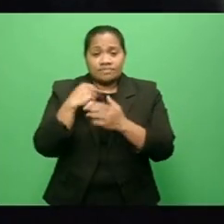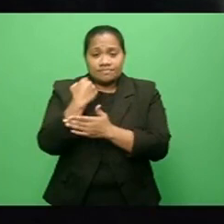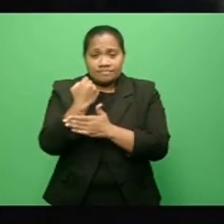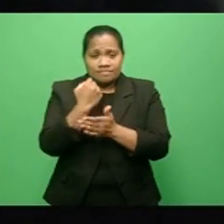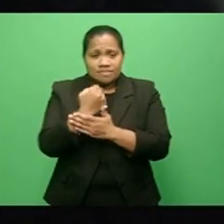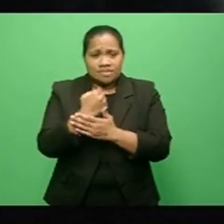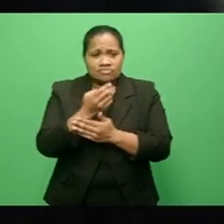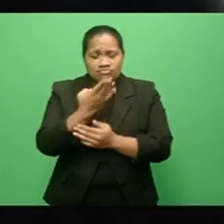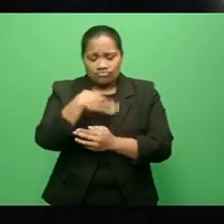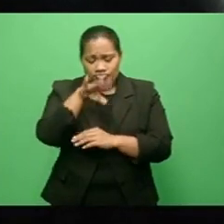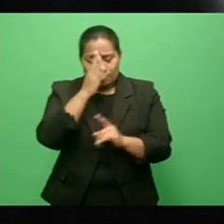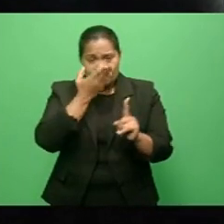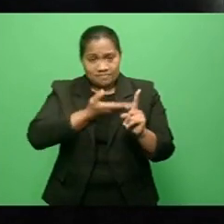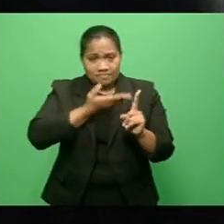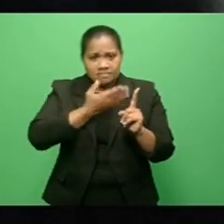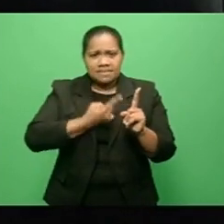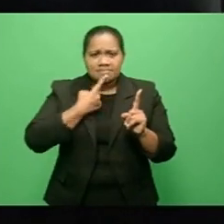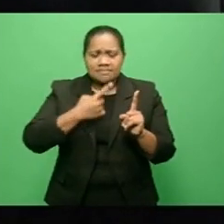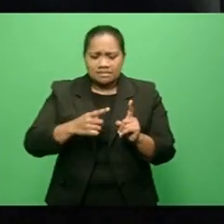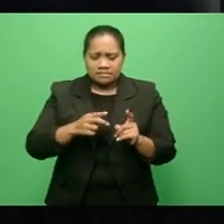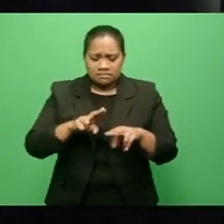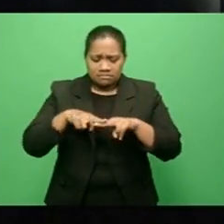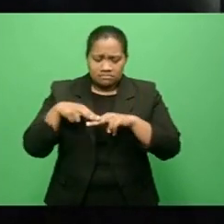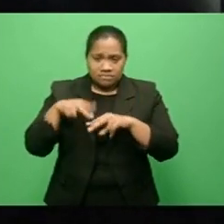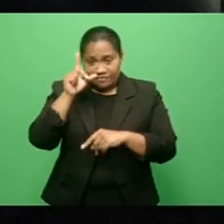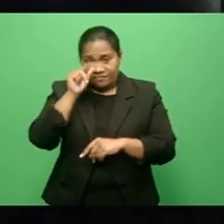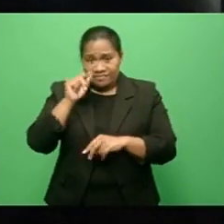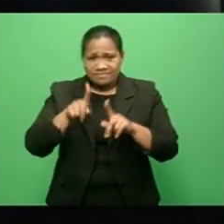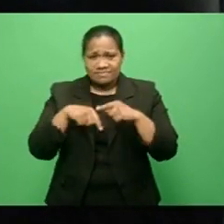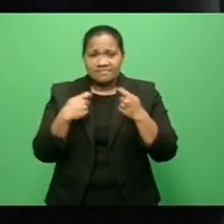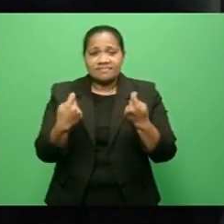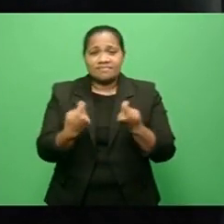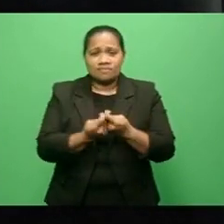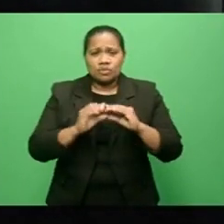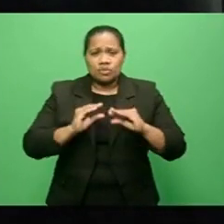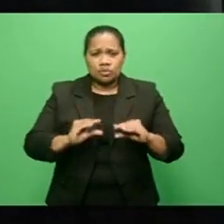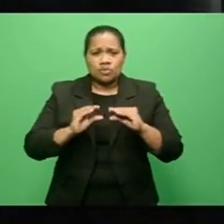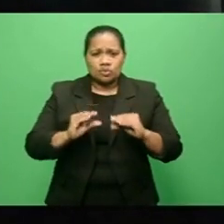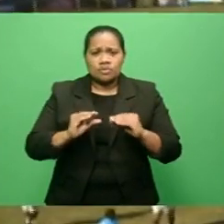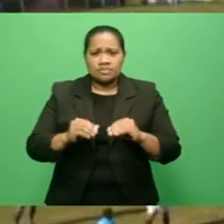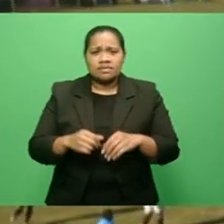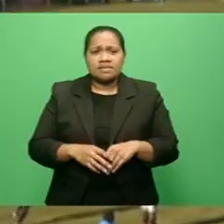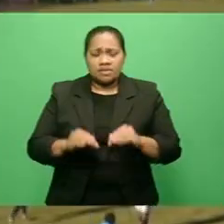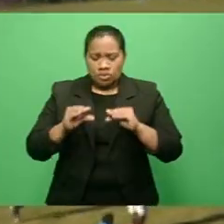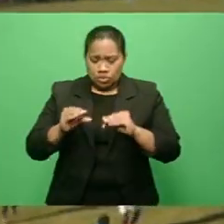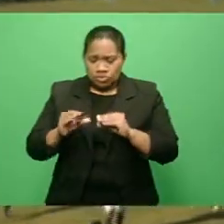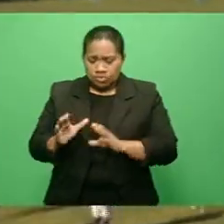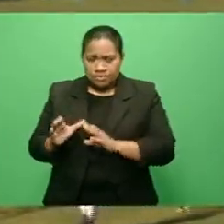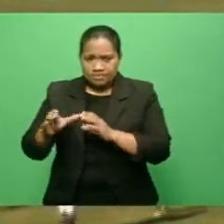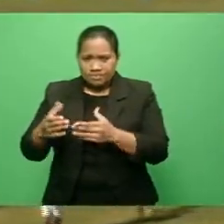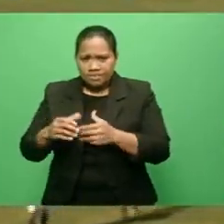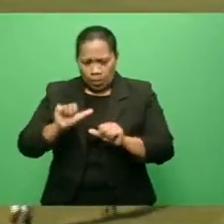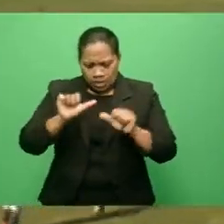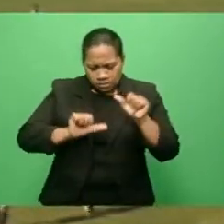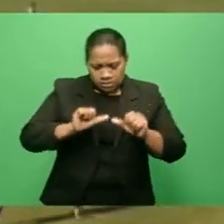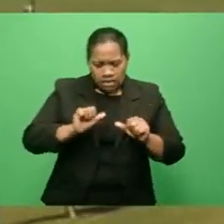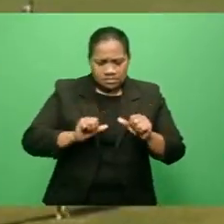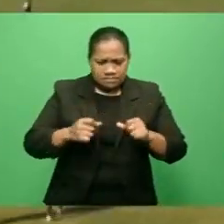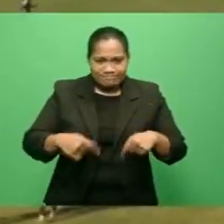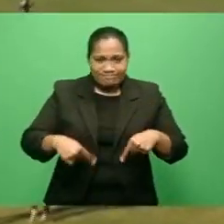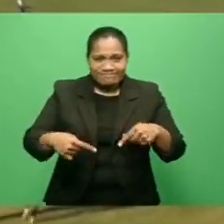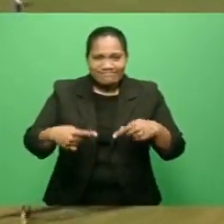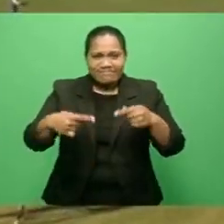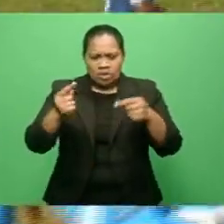John O'Connor says Flying Fijians head coach Vern Cotter and his coaching panel are analyzing matches, and one